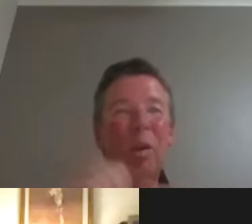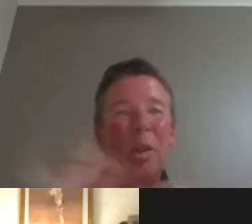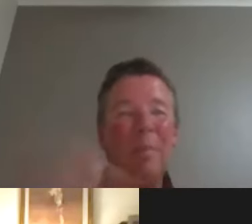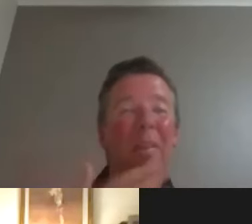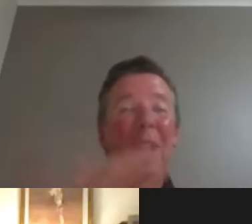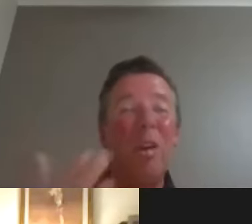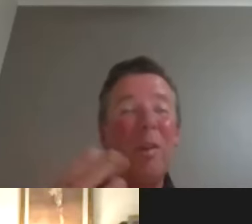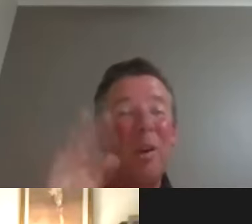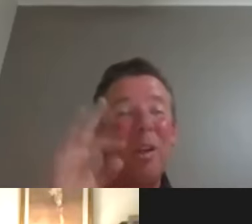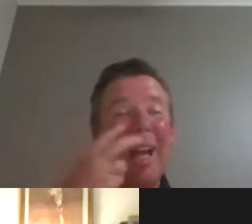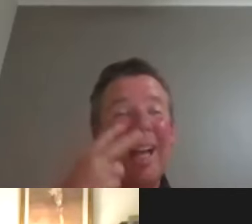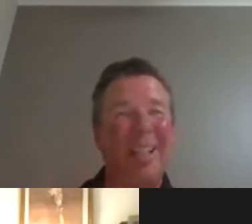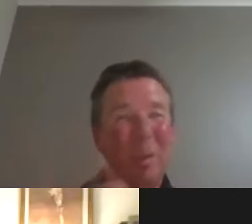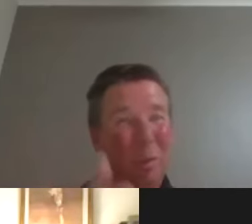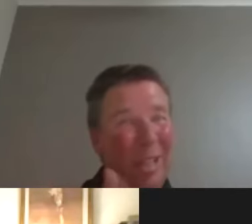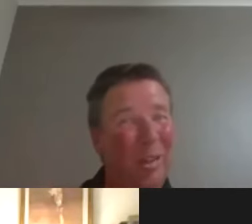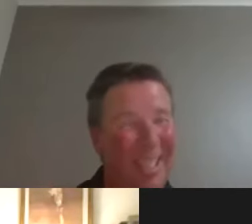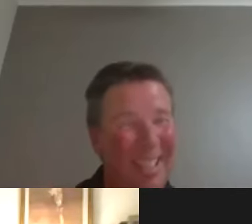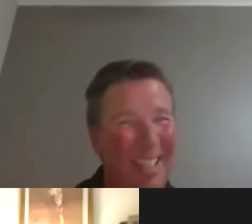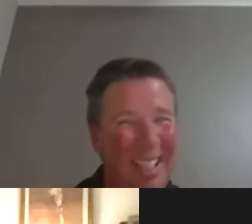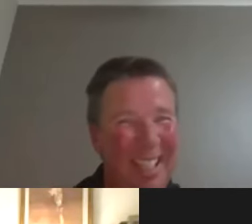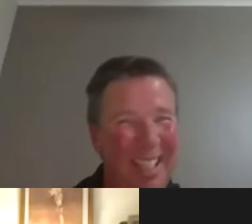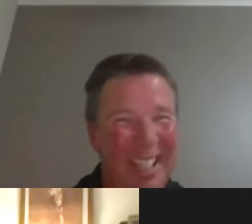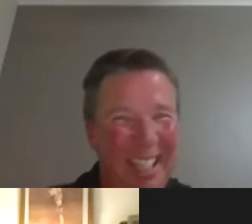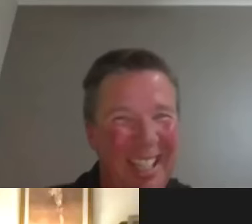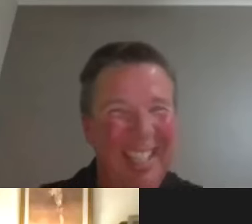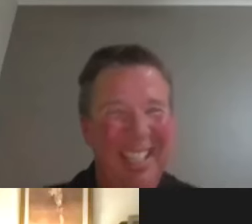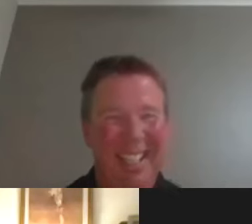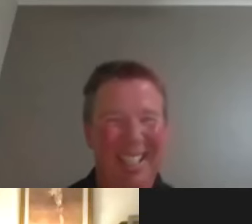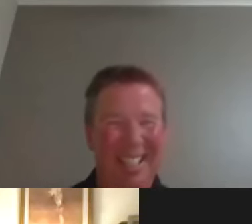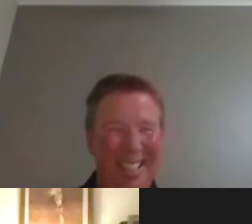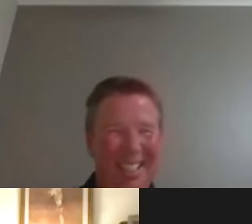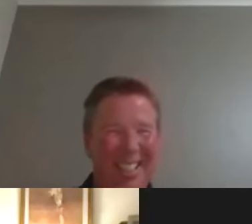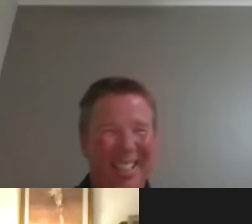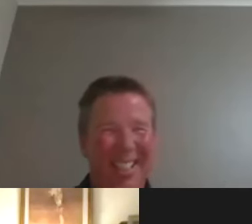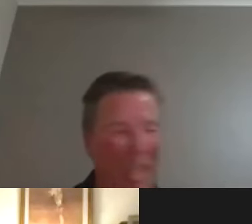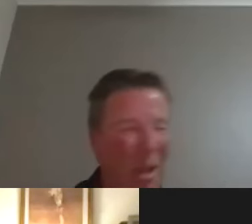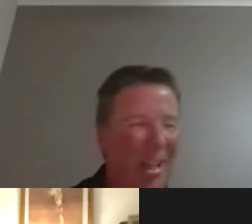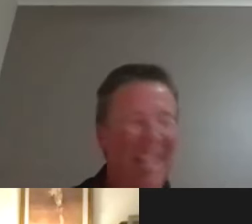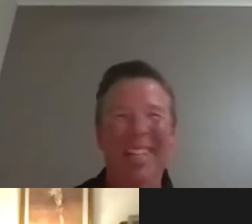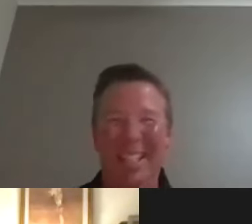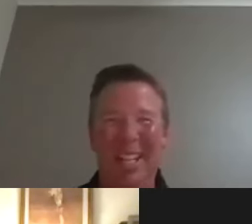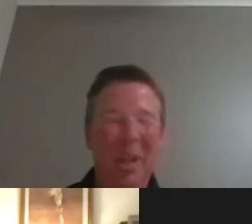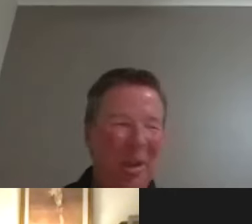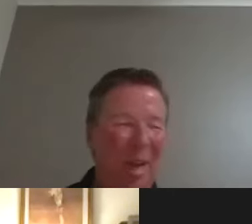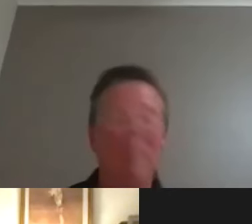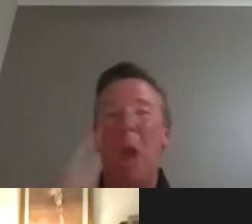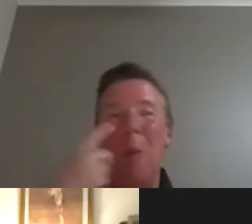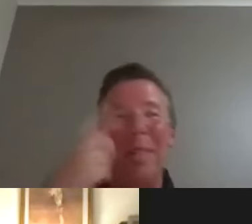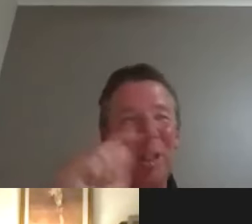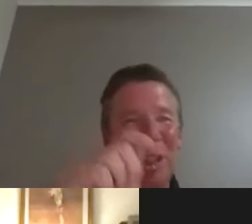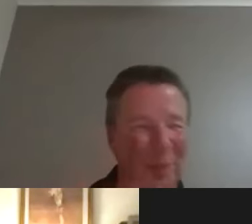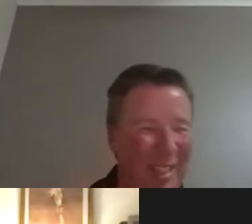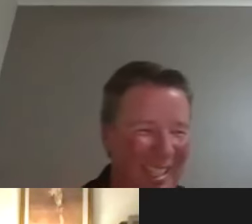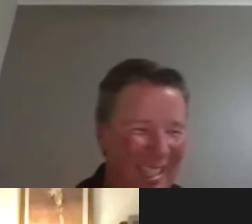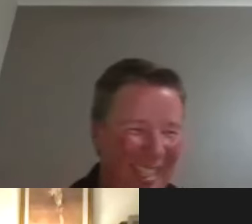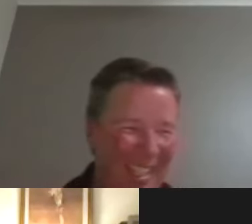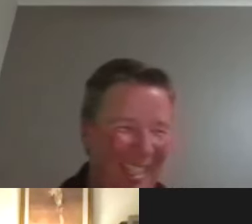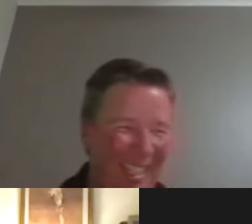Very awesome. Thank you for tonight. Very good. Thank you. Thank you. I'll see you